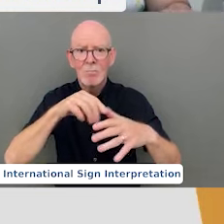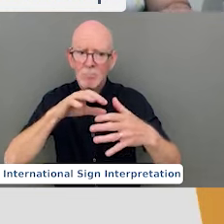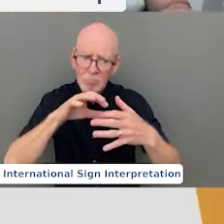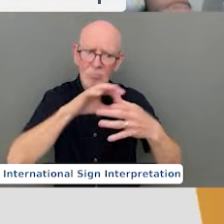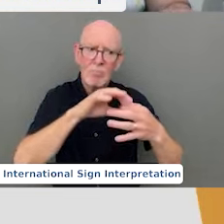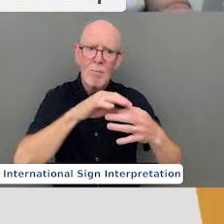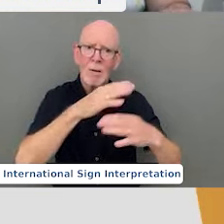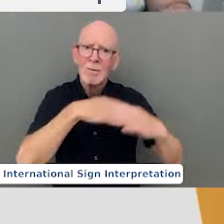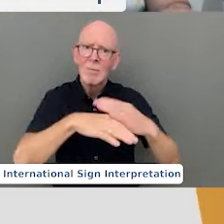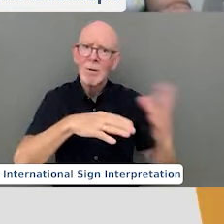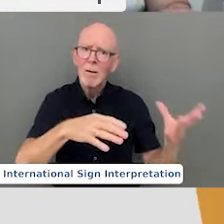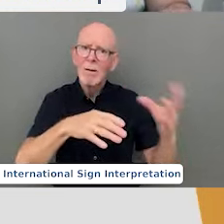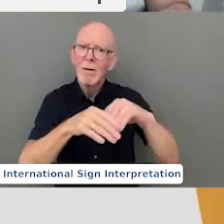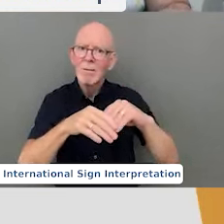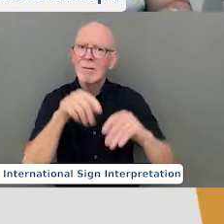Ensuring that